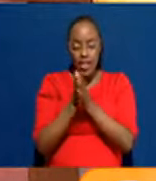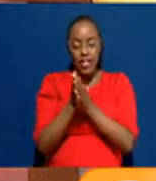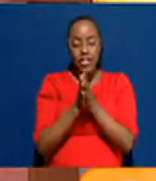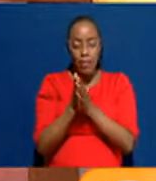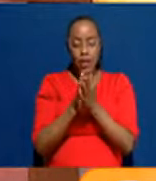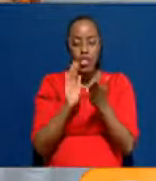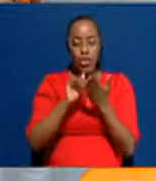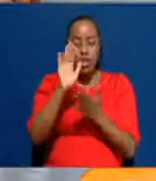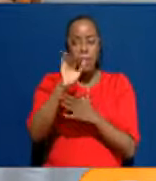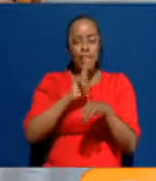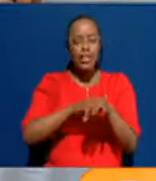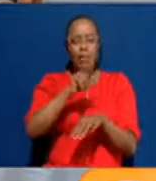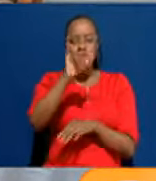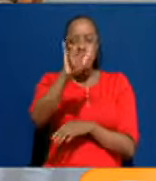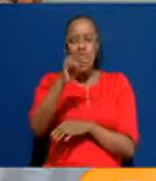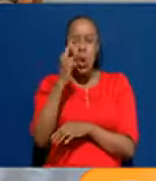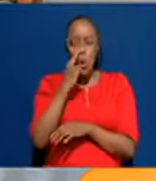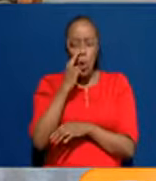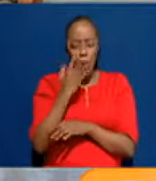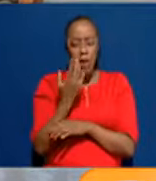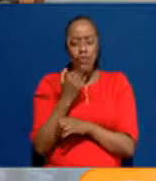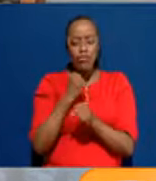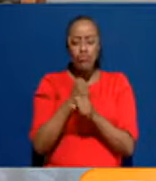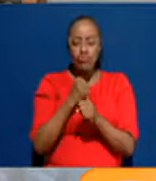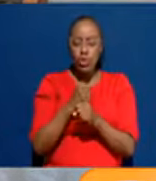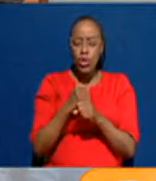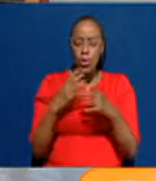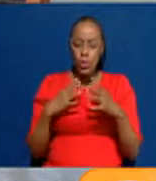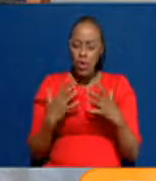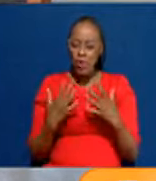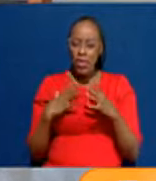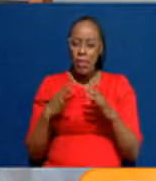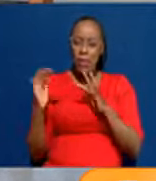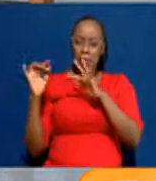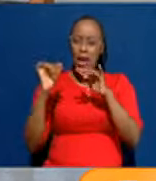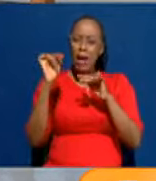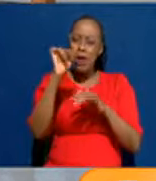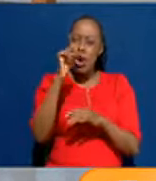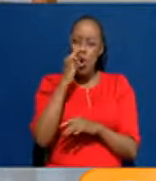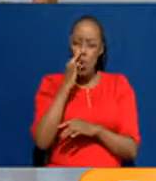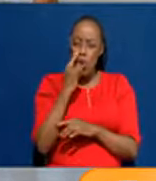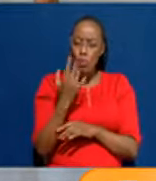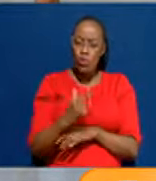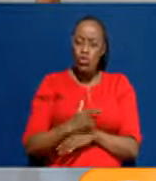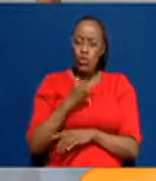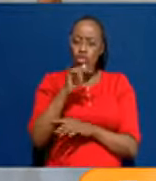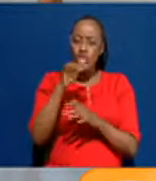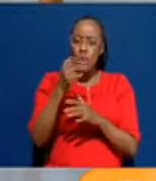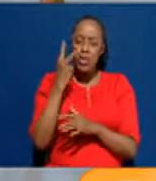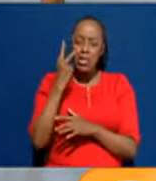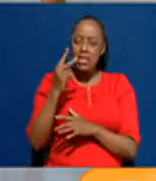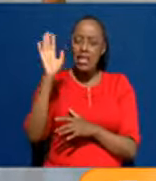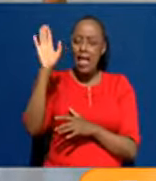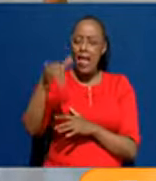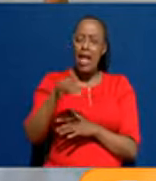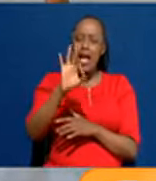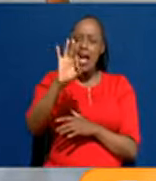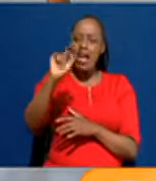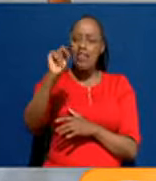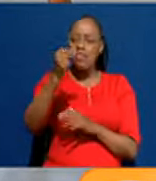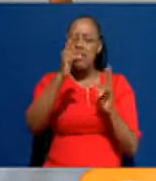Sure. Ukiwa home, let's say during your break and everything, watu hukuja nyumbani kukuona ama they treat you like, you know, uni yeah. Faith